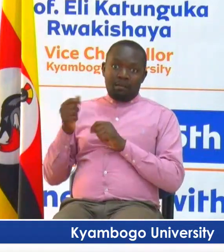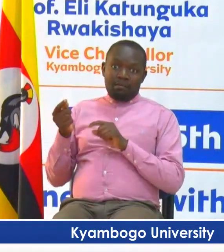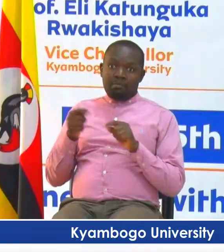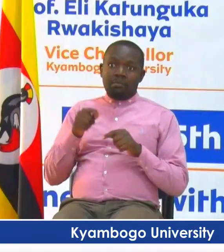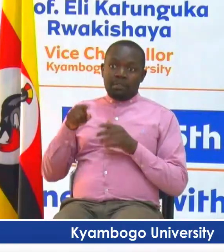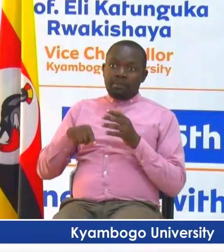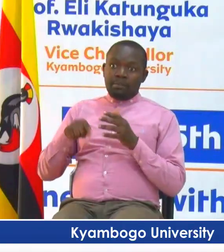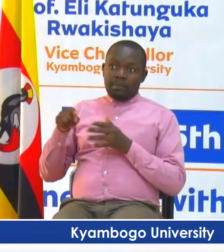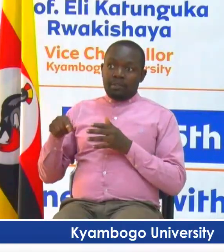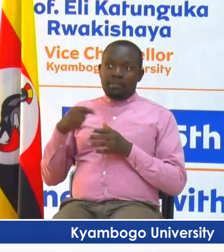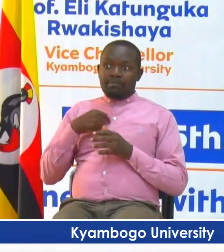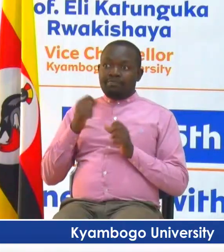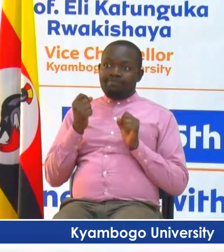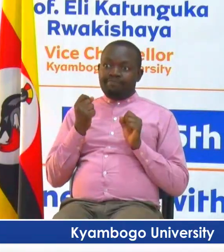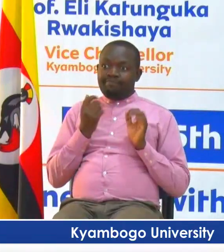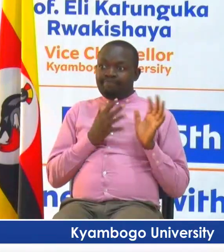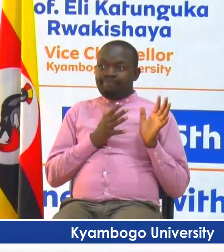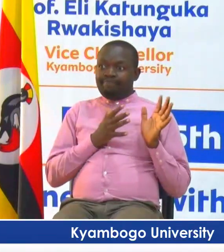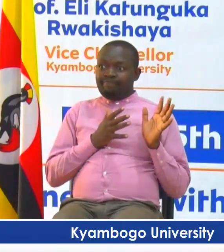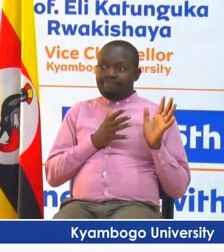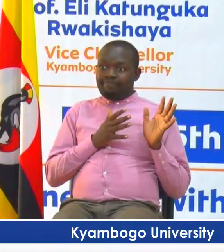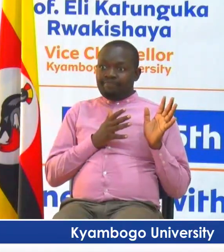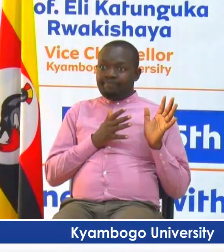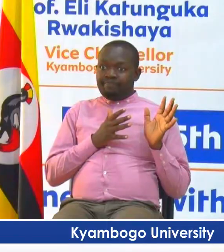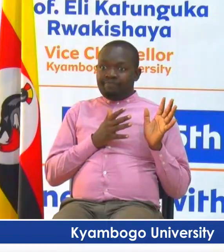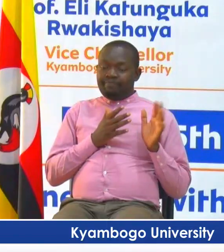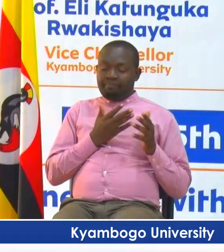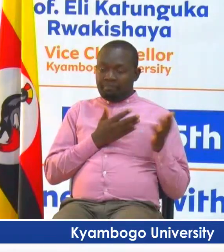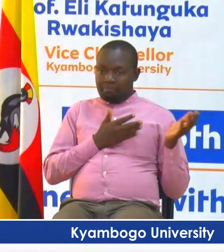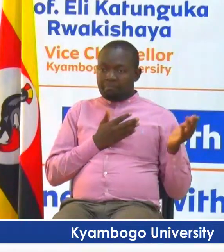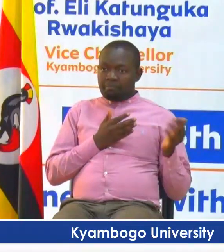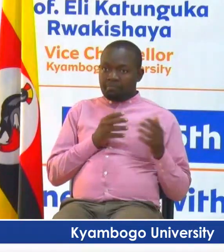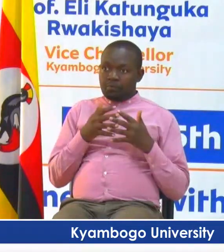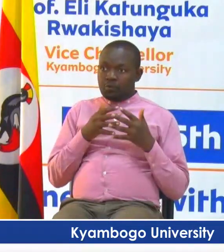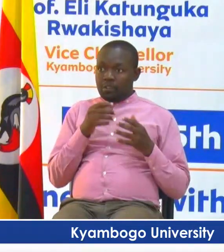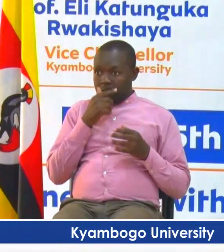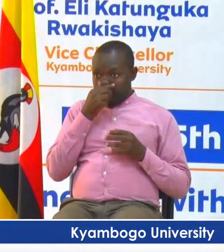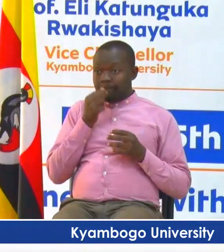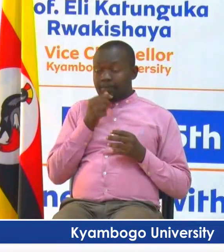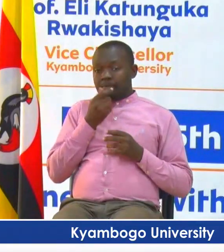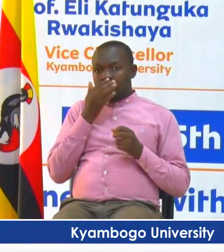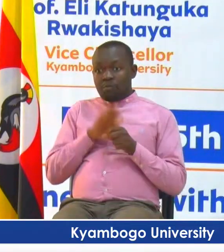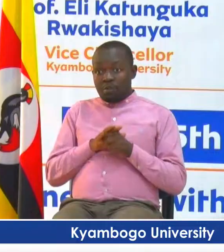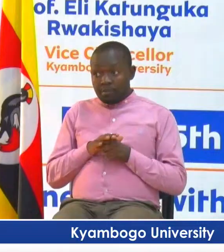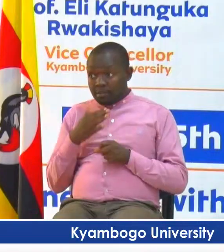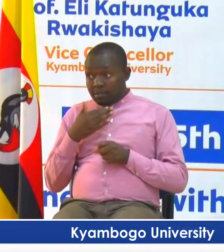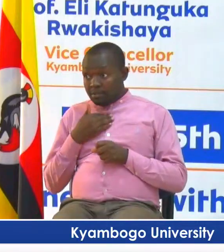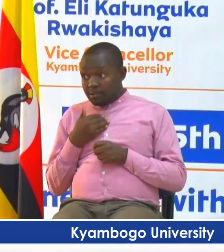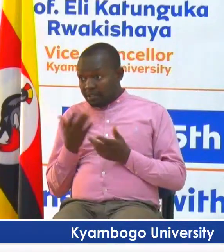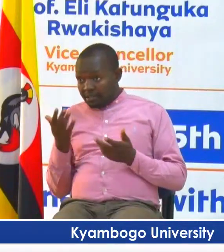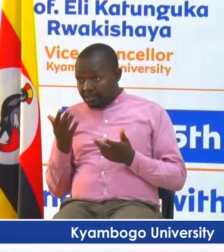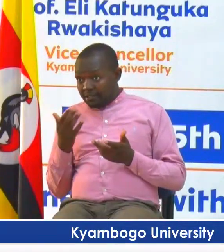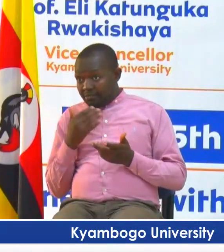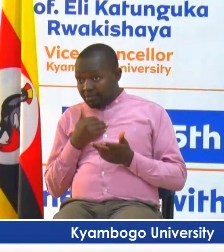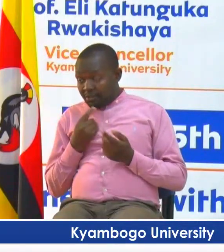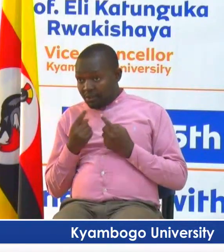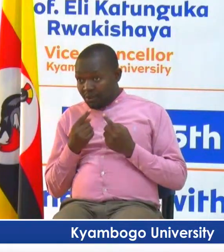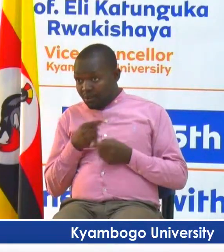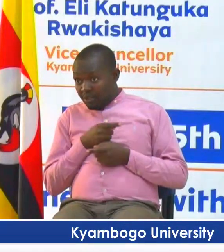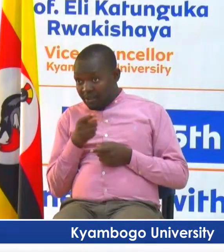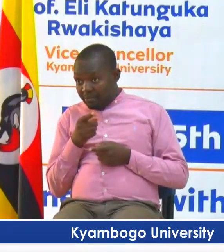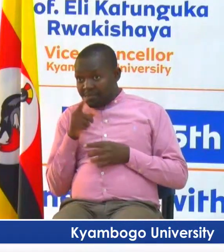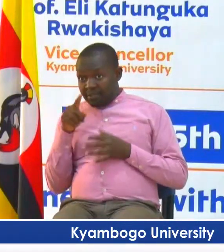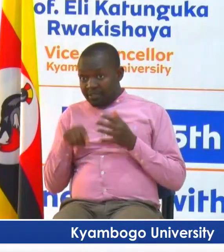please, clap for Ezra for that, or the US mission for that. They have pledged that whenever we want to talk to them